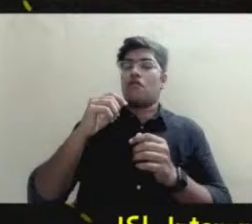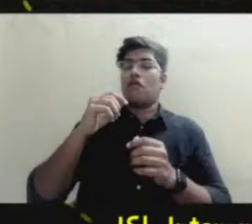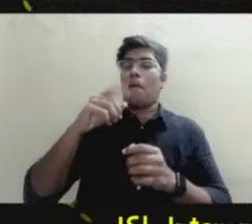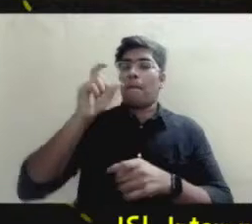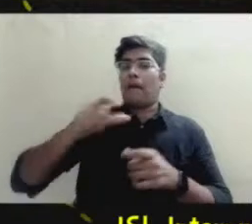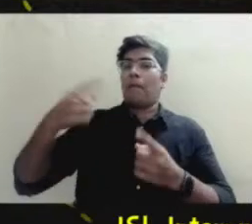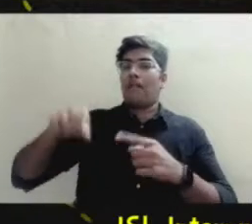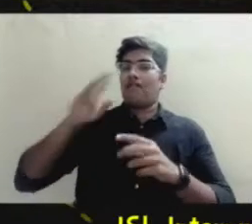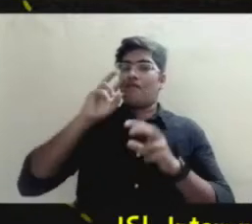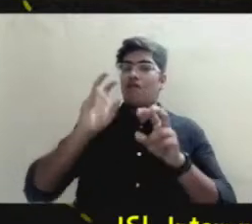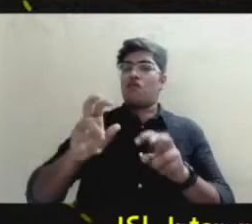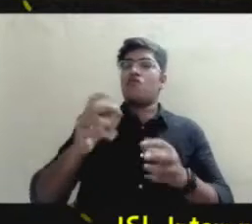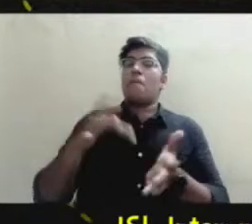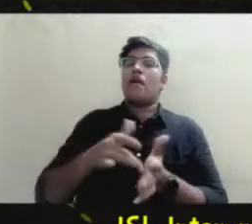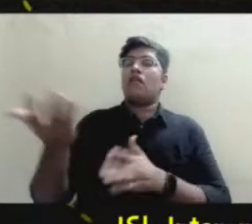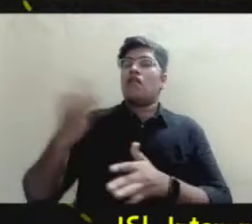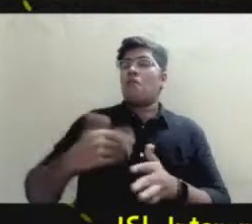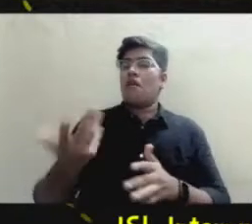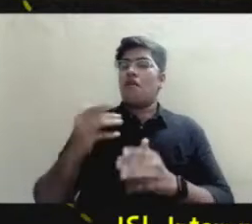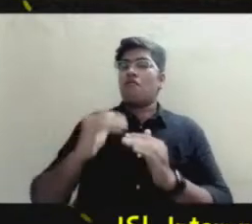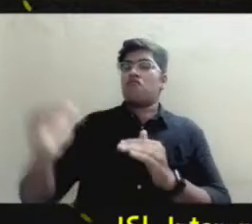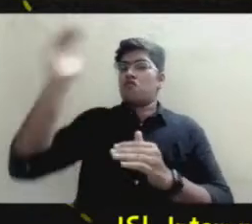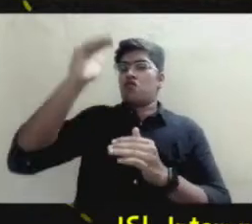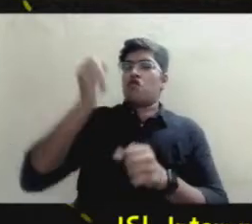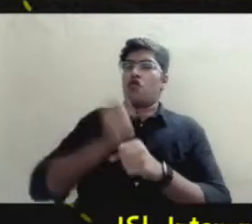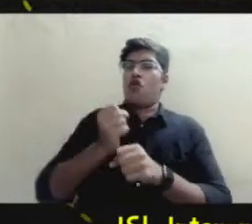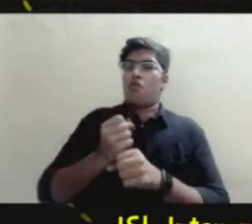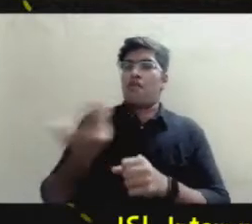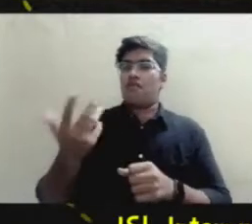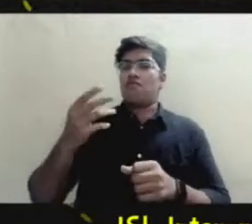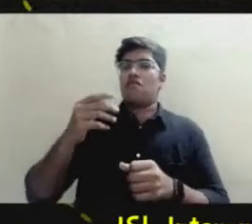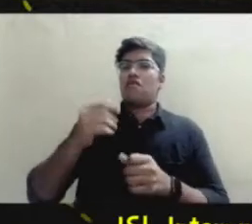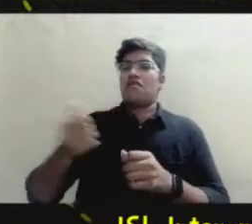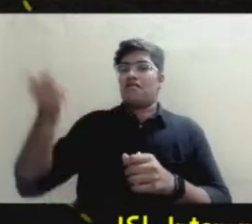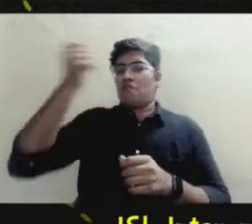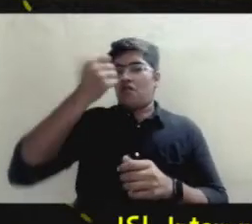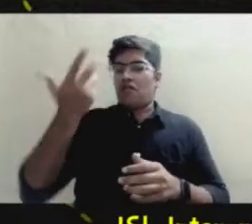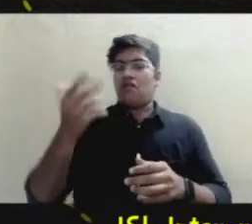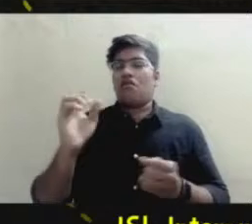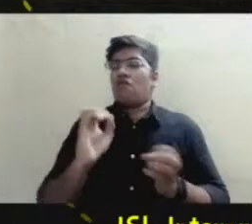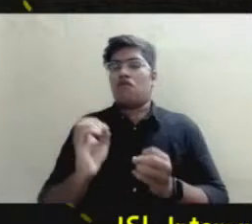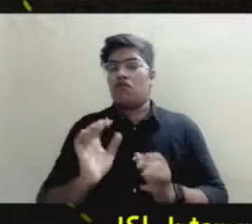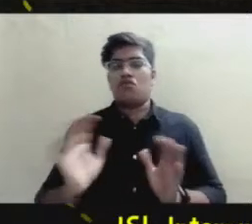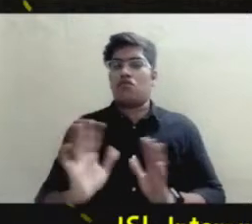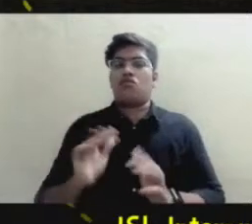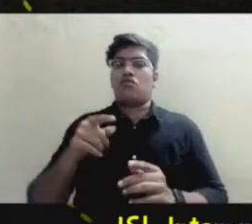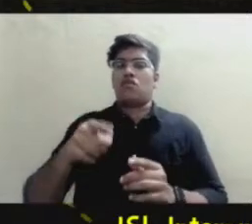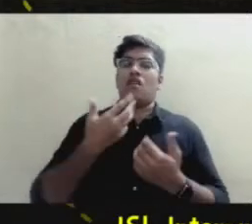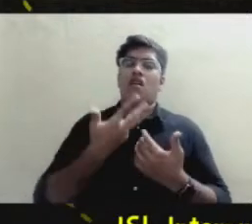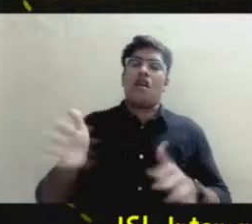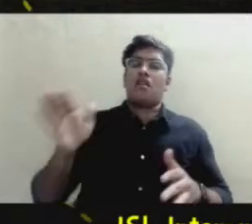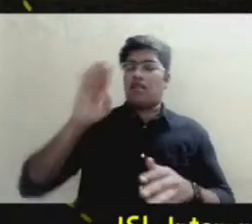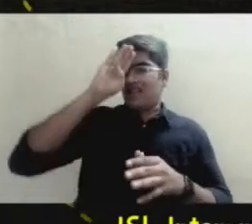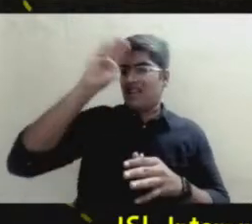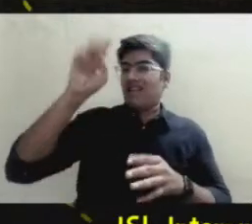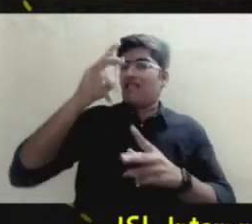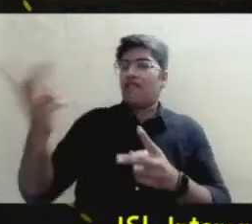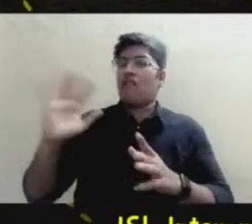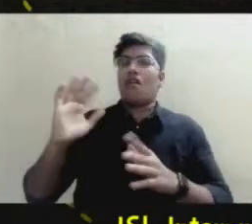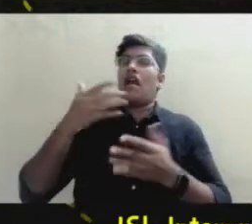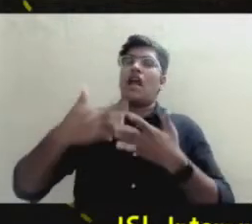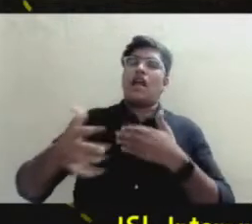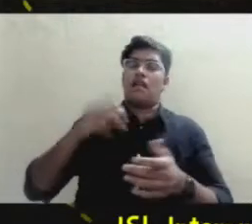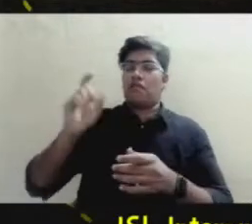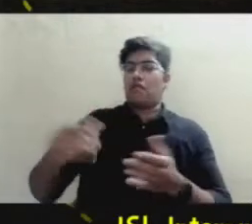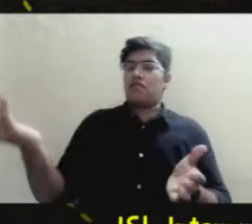very often they've had to perform to a scripted kind of a score, if I might use